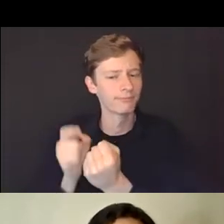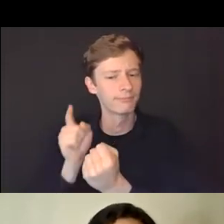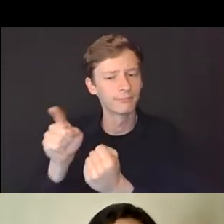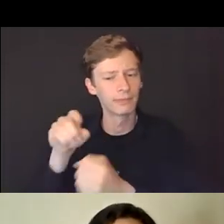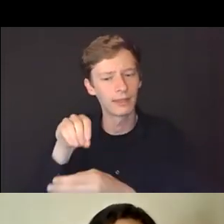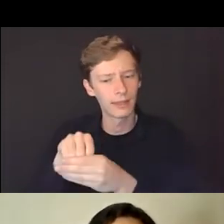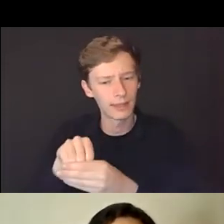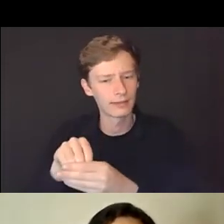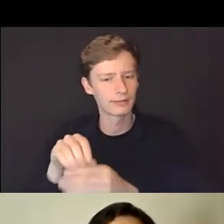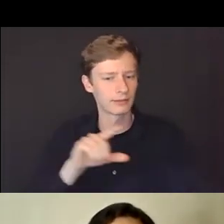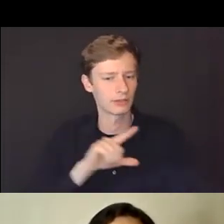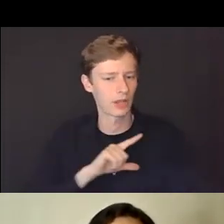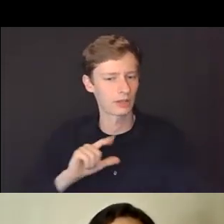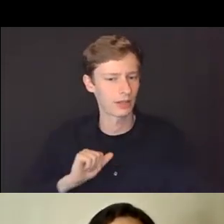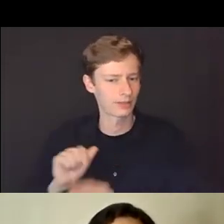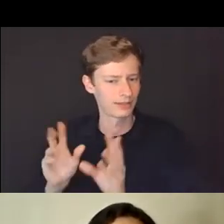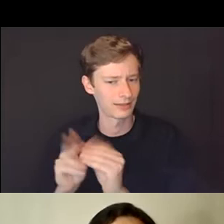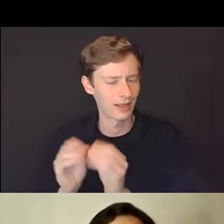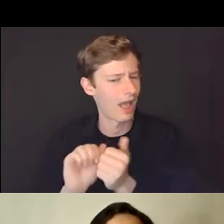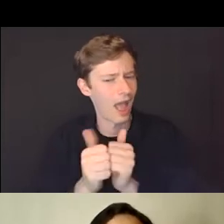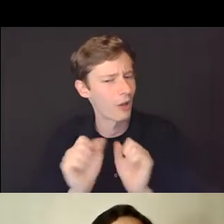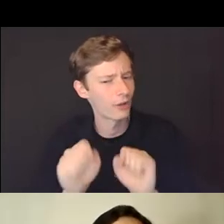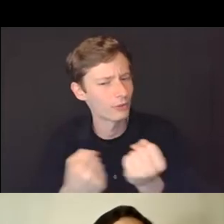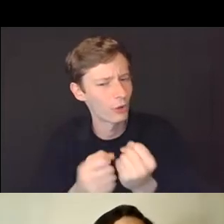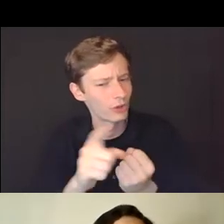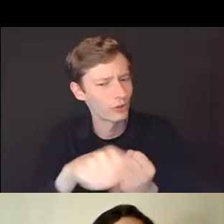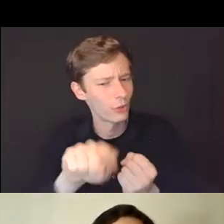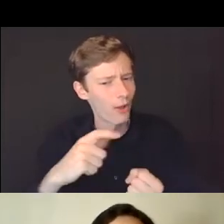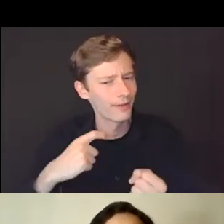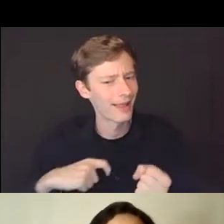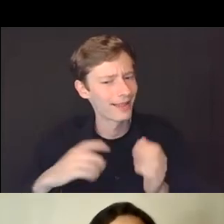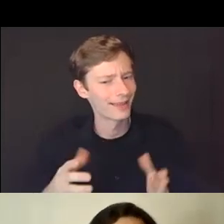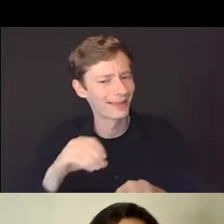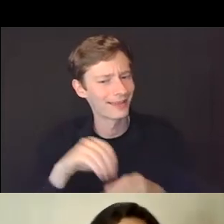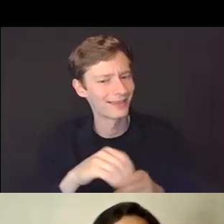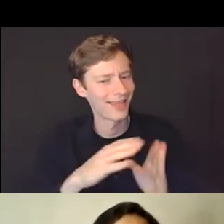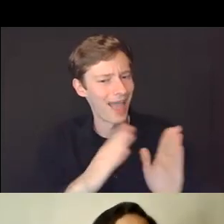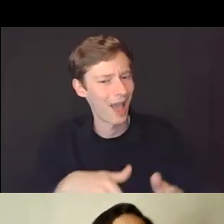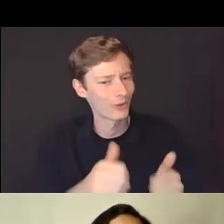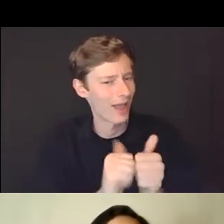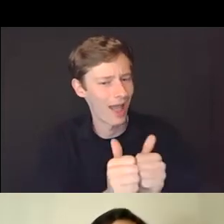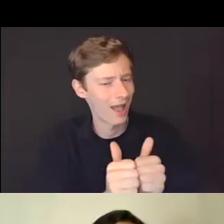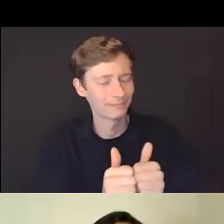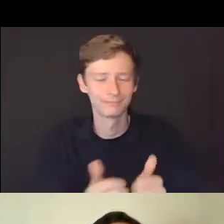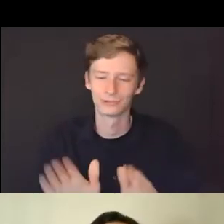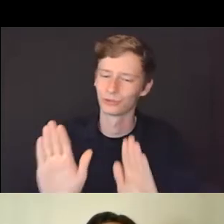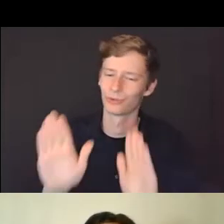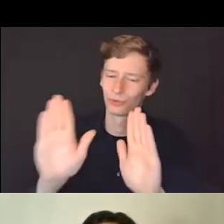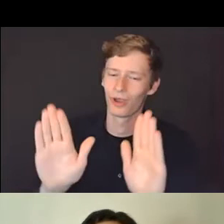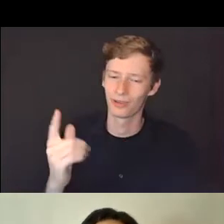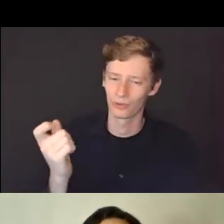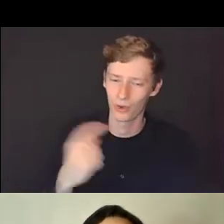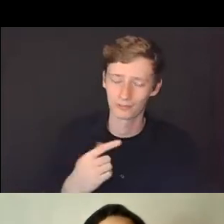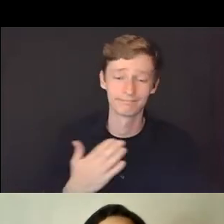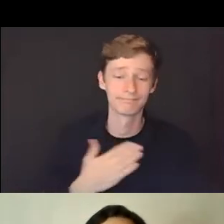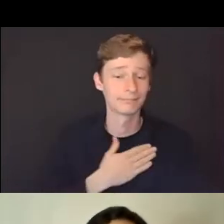bills, don't get out of the House? How can we support y'all over in the House? Well, that's a great question. Continue to show up, continue to speak